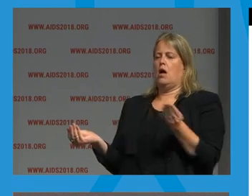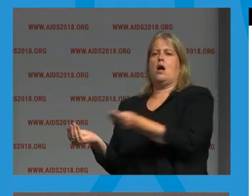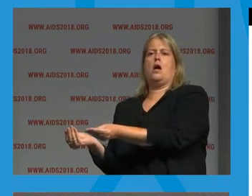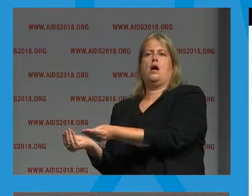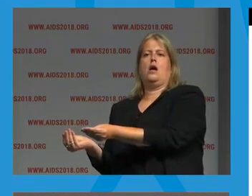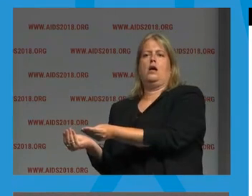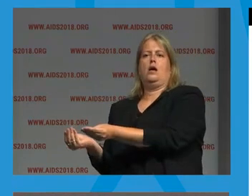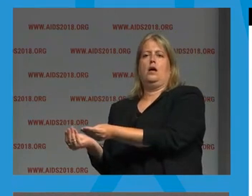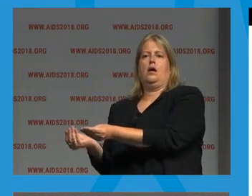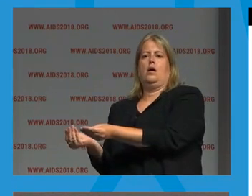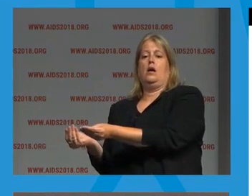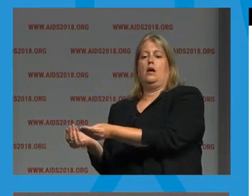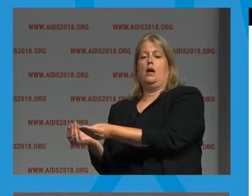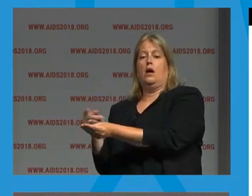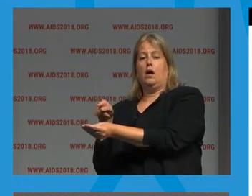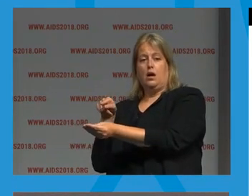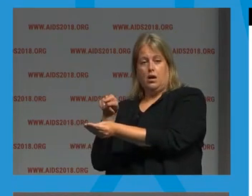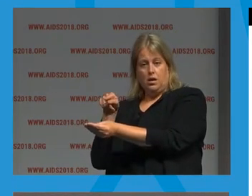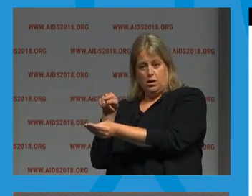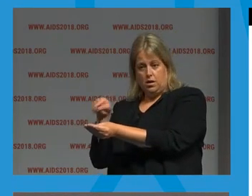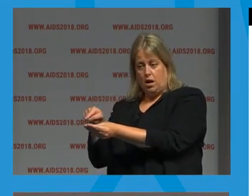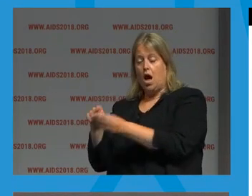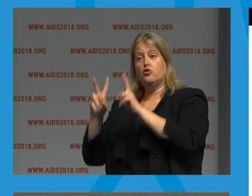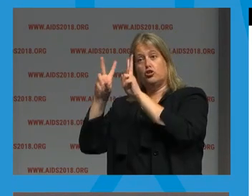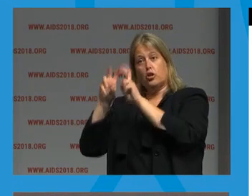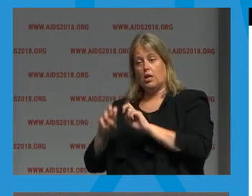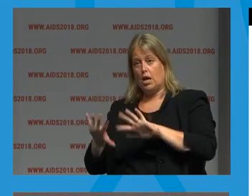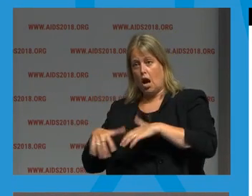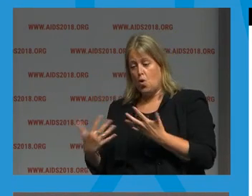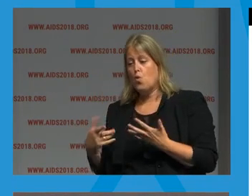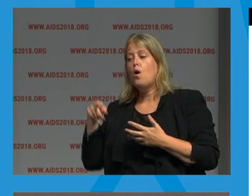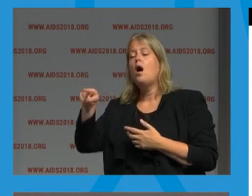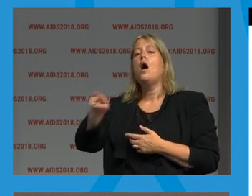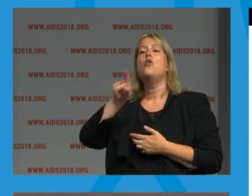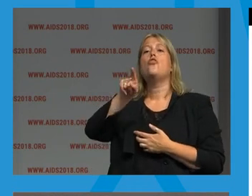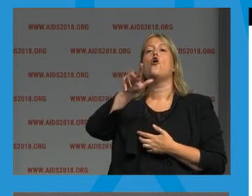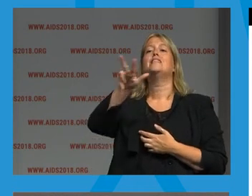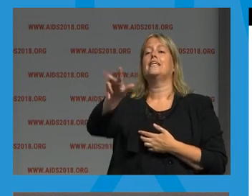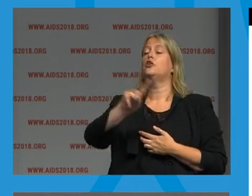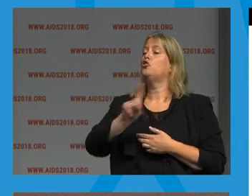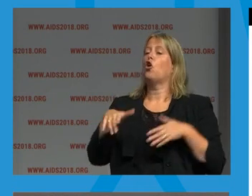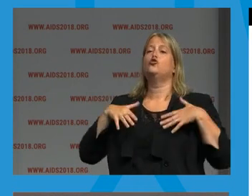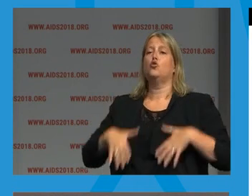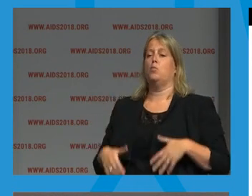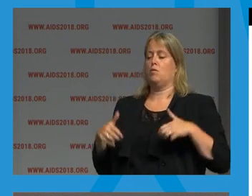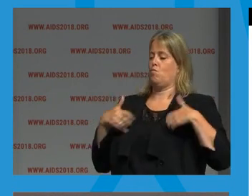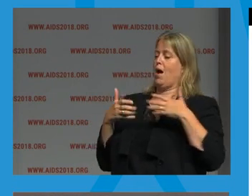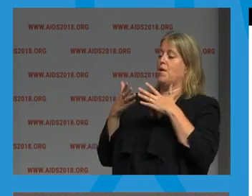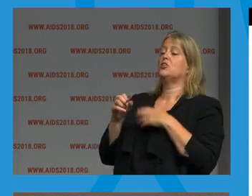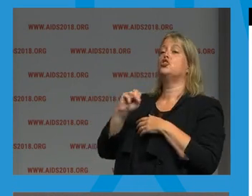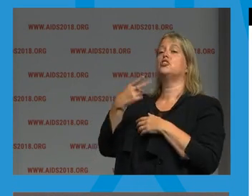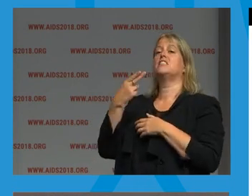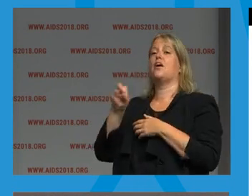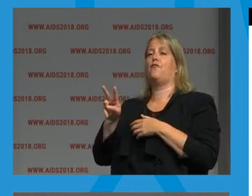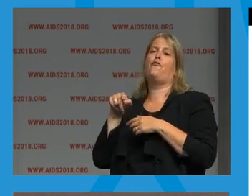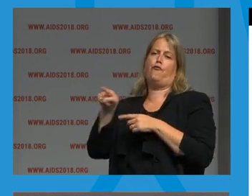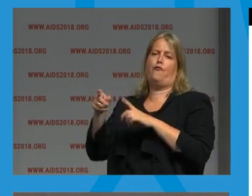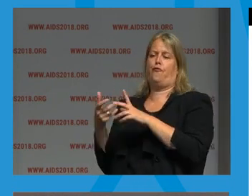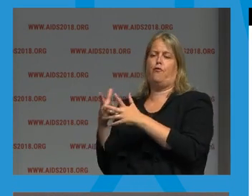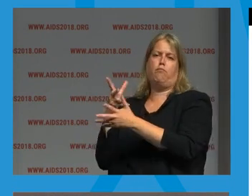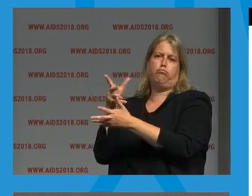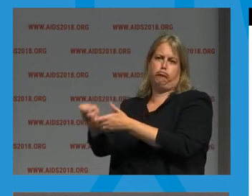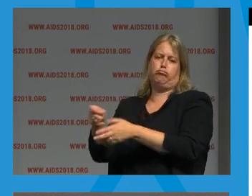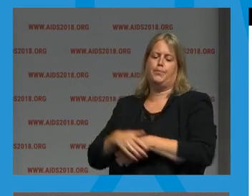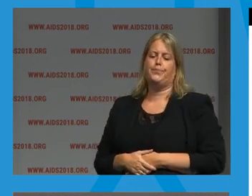the antibody. And the study went as follows. They had 13 non-human primates infected with HIV, either intrarectally or